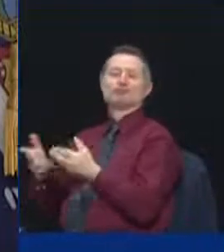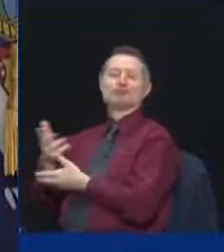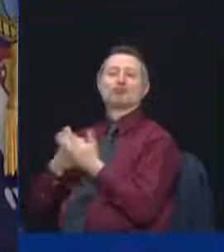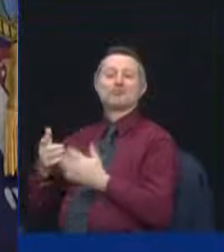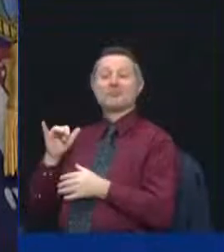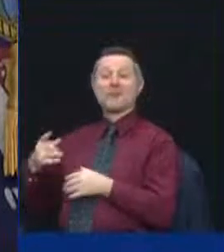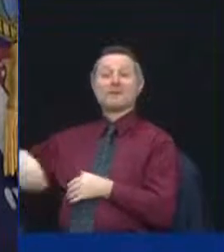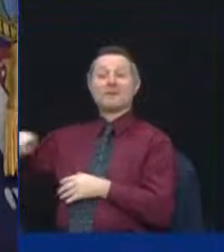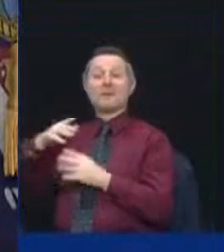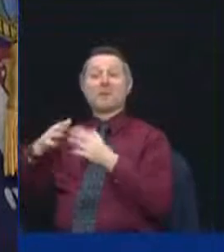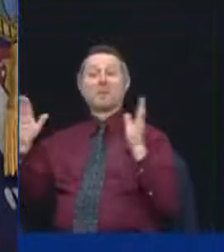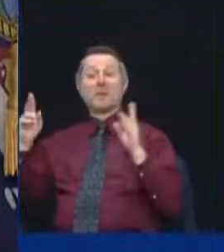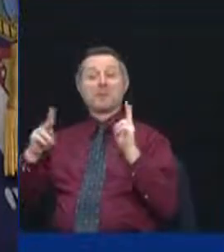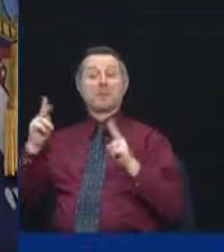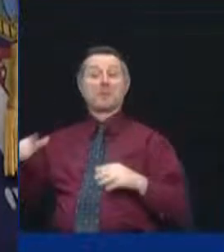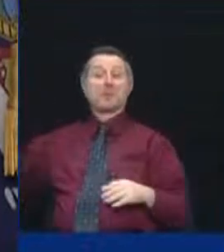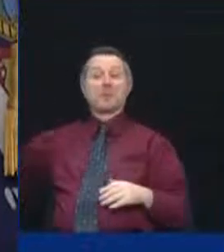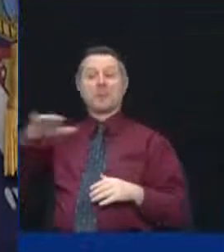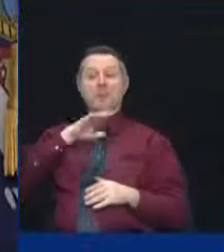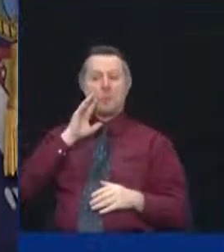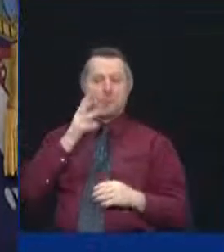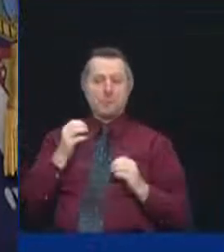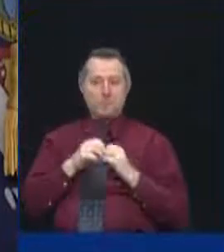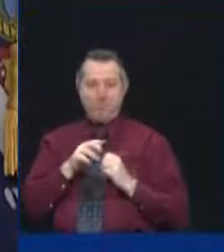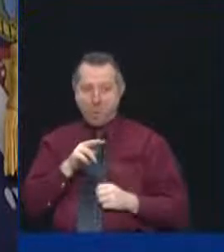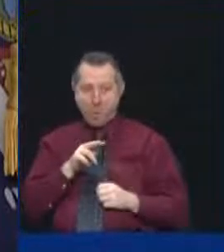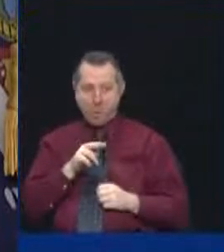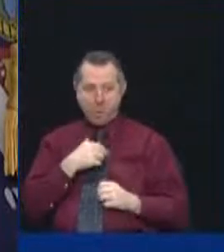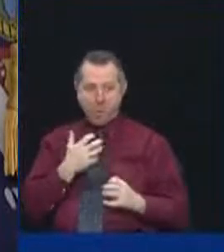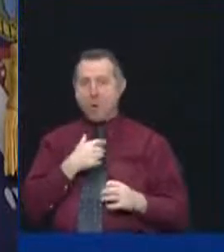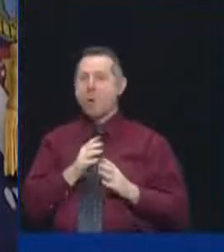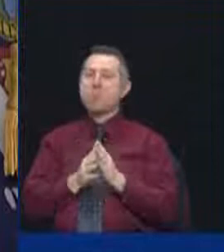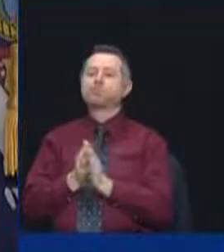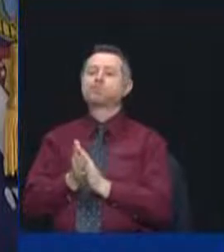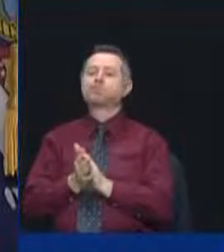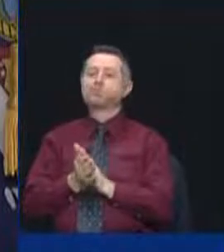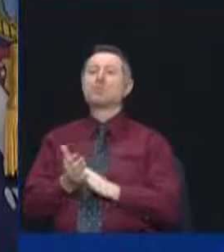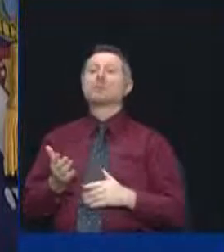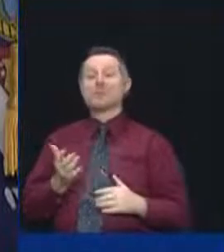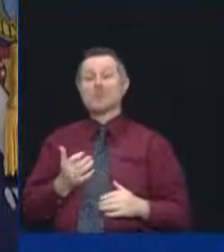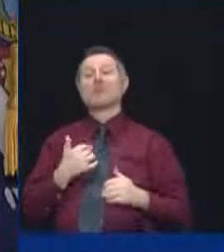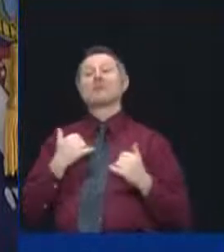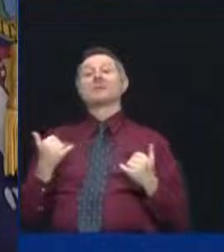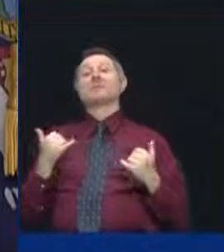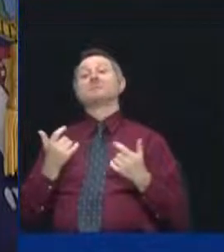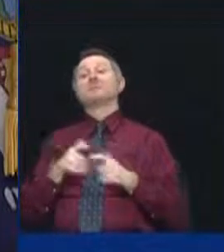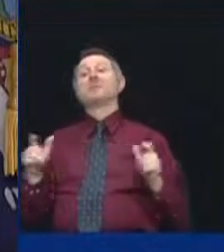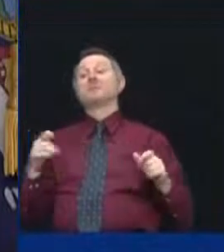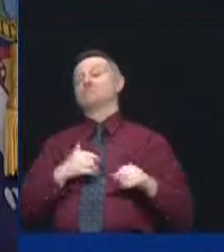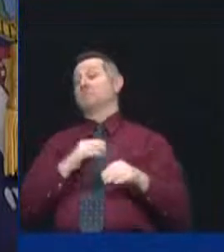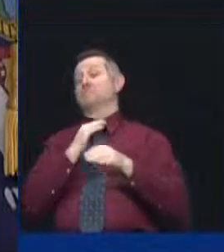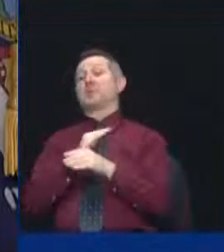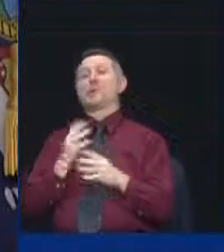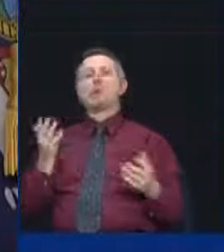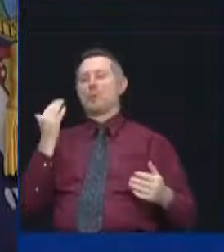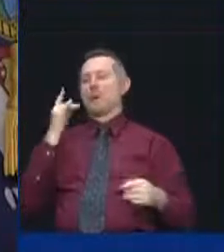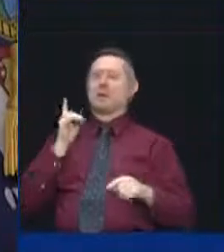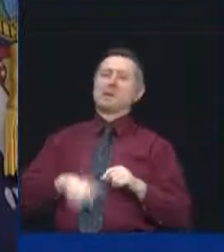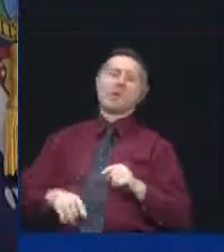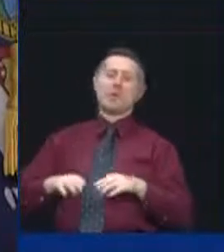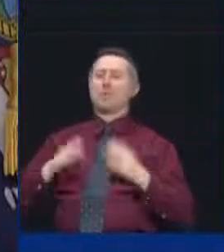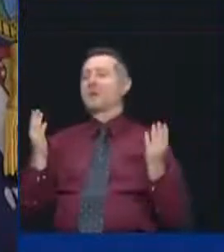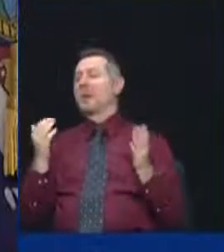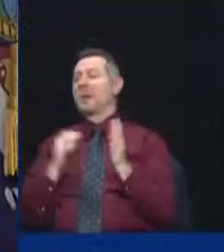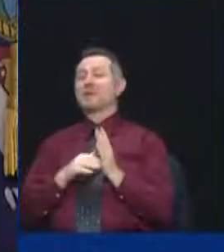acceptance level of doing this. Because the main obstacle now on reopening is not government says this, government says that.